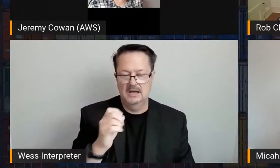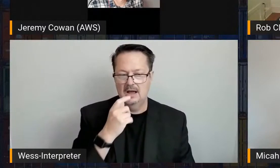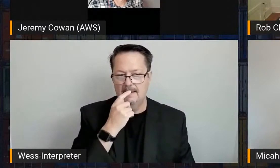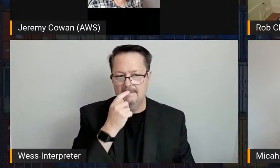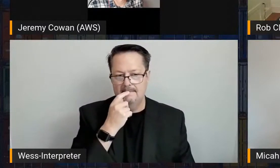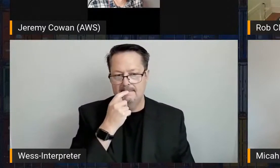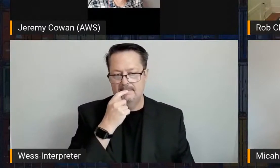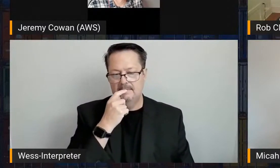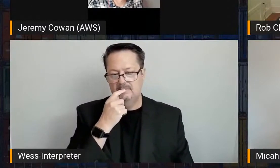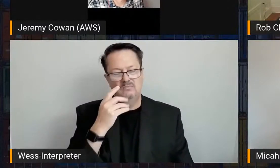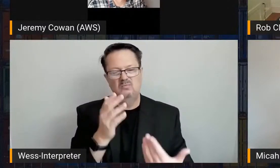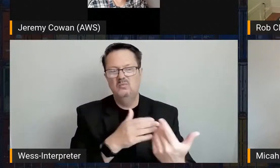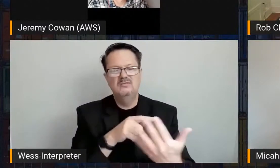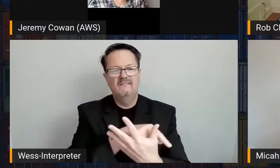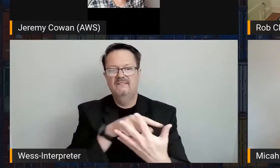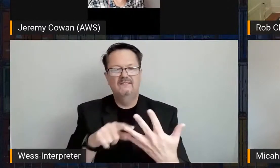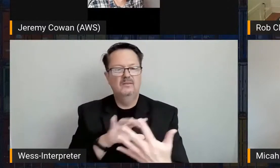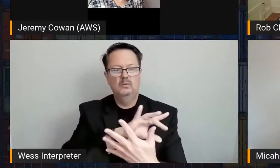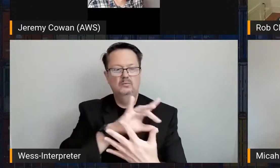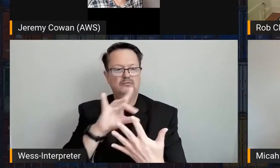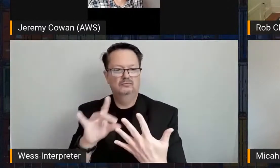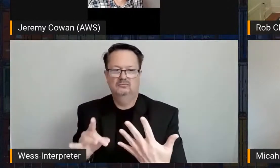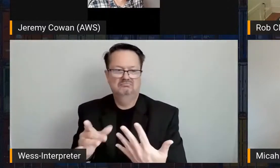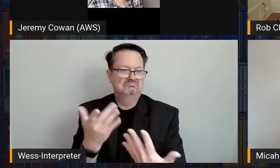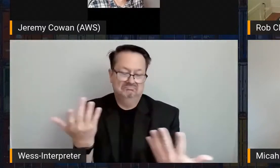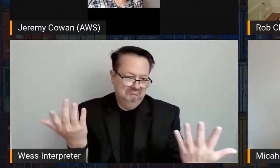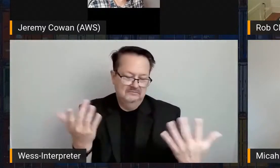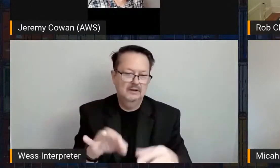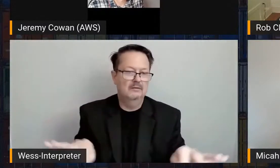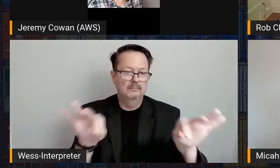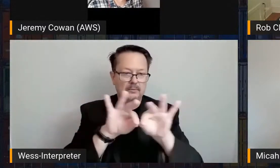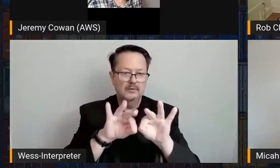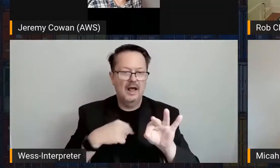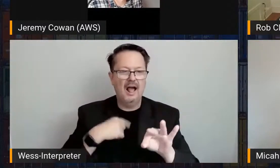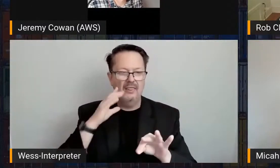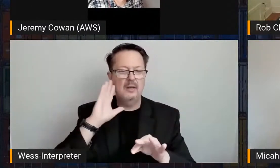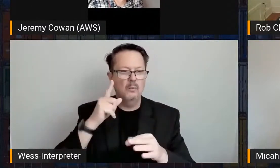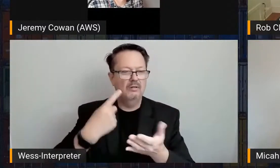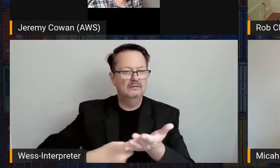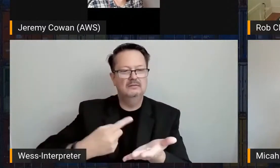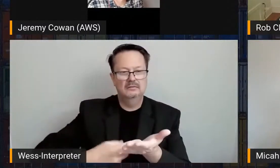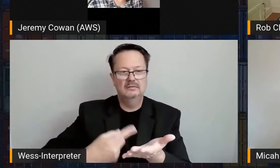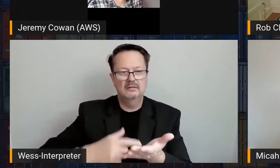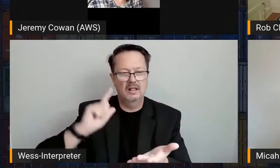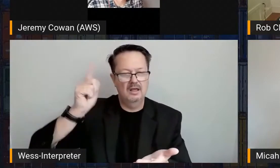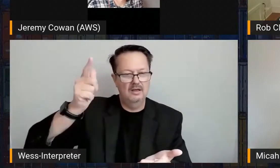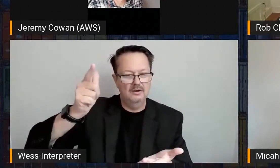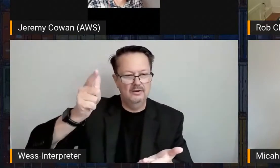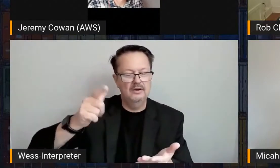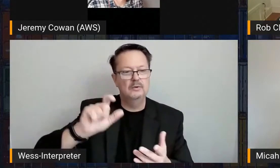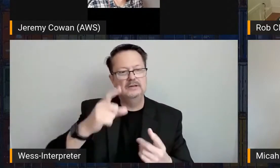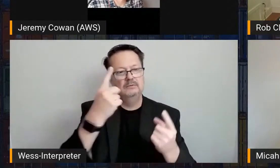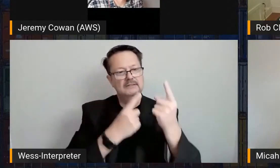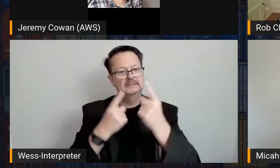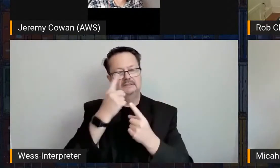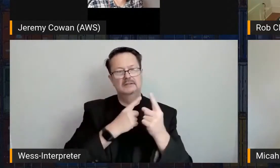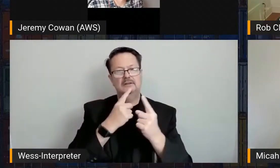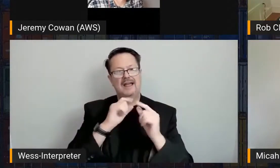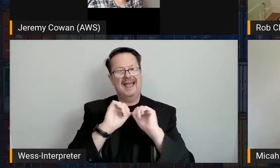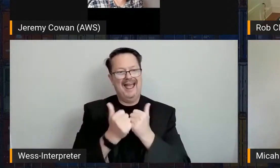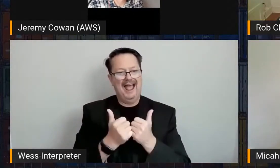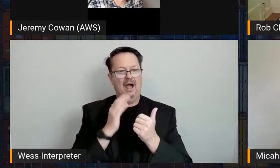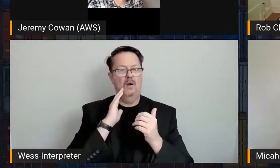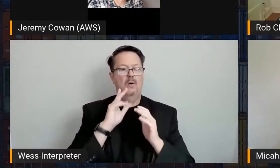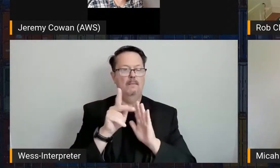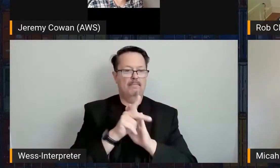With whichever of these you choose, it's important to, and I think we'll talk about this a bit later, is consider how you're going to do policies and